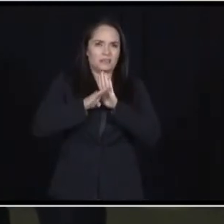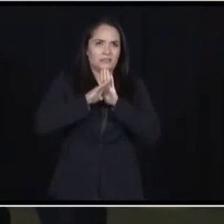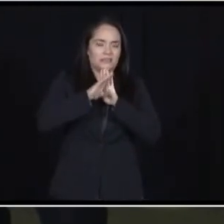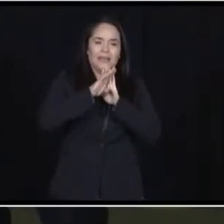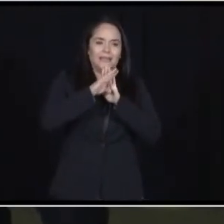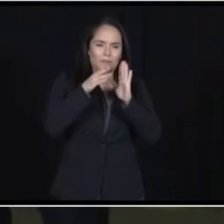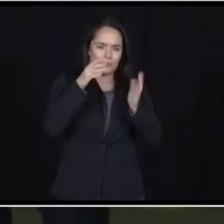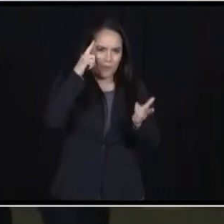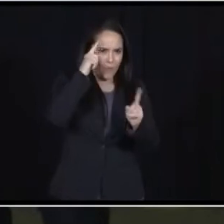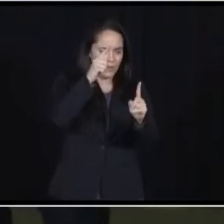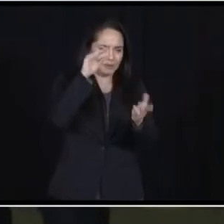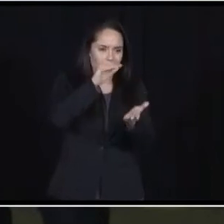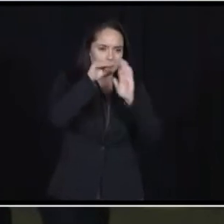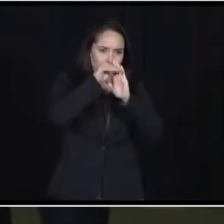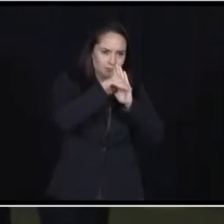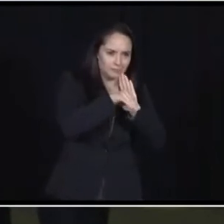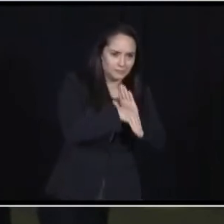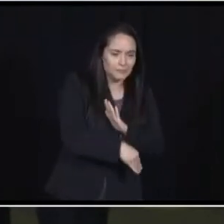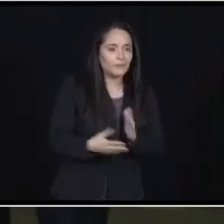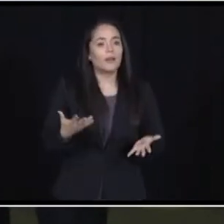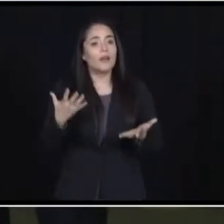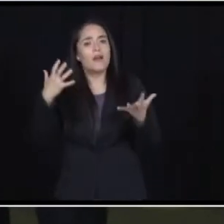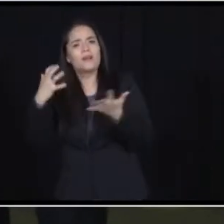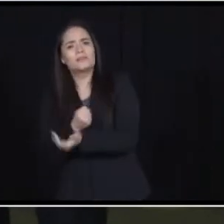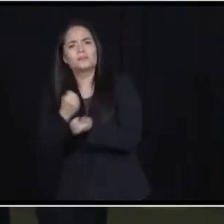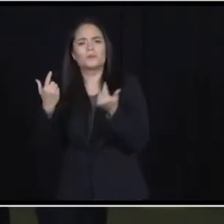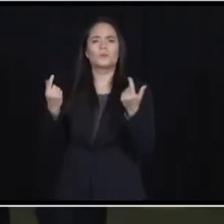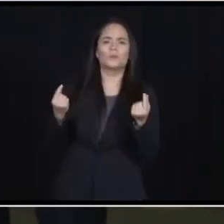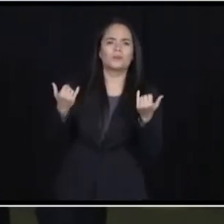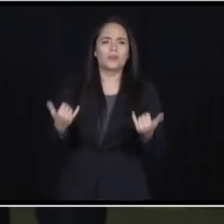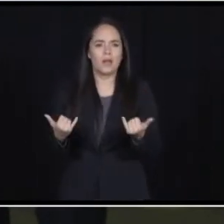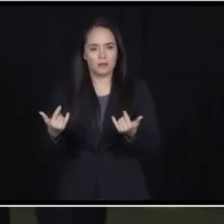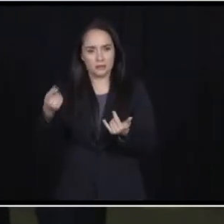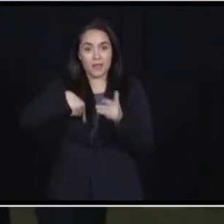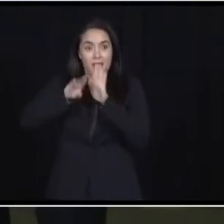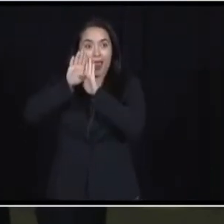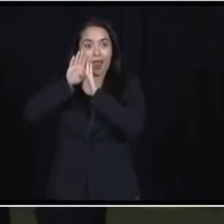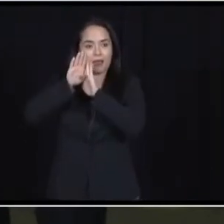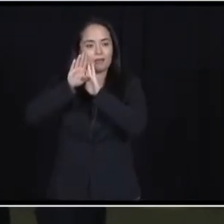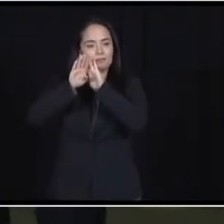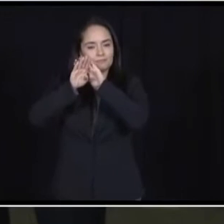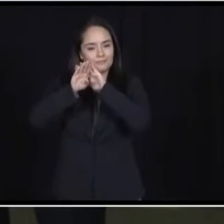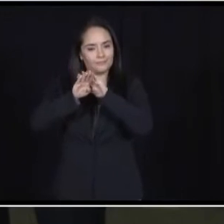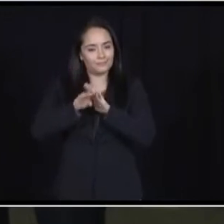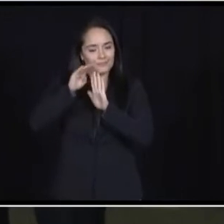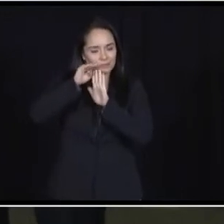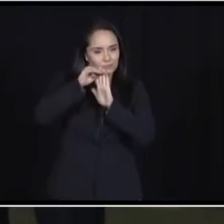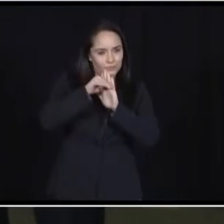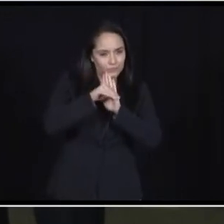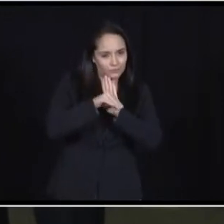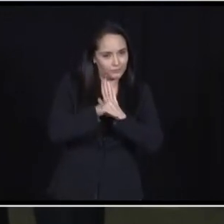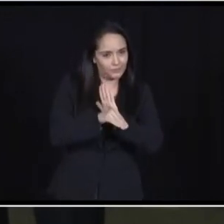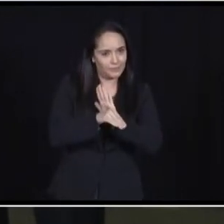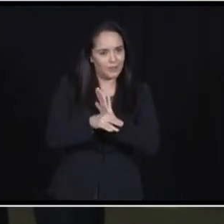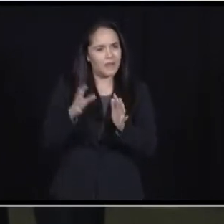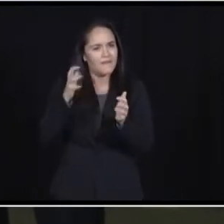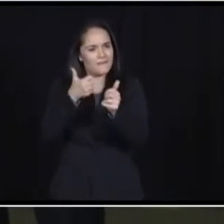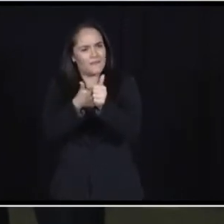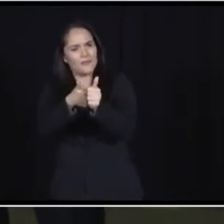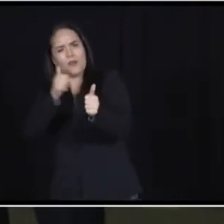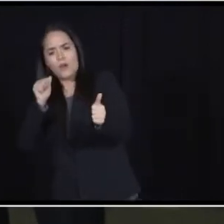of these measures early, we can avoid more complete, more protracted lockdowns later on. So while